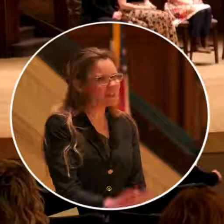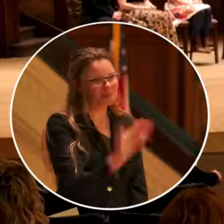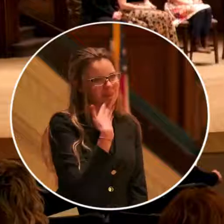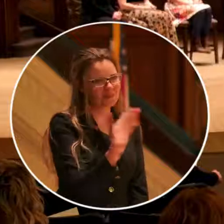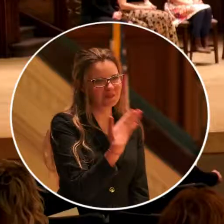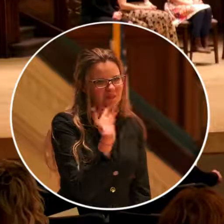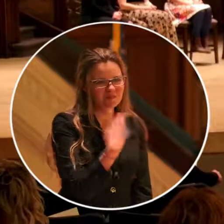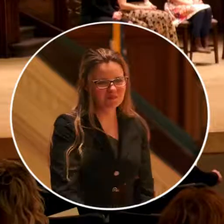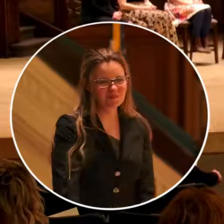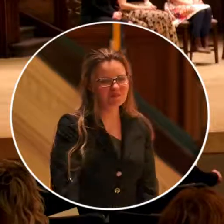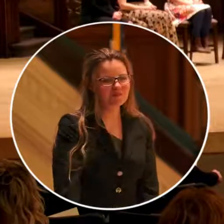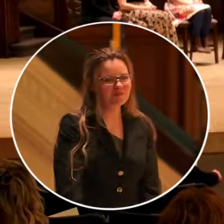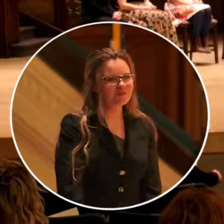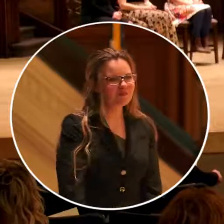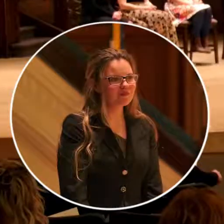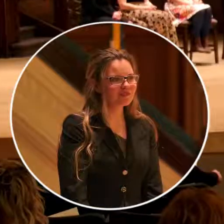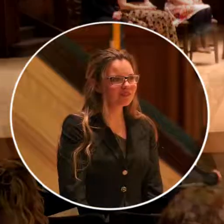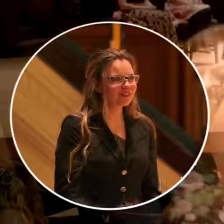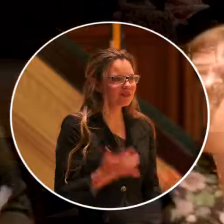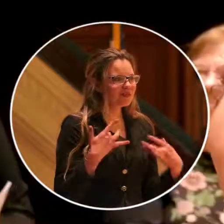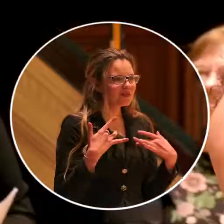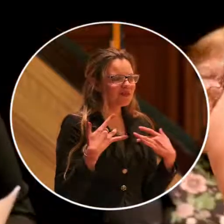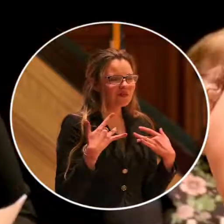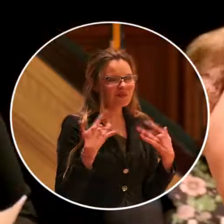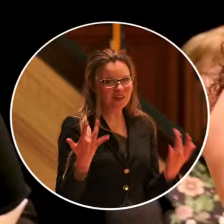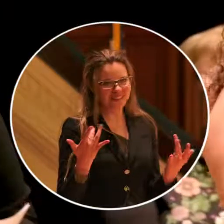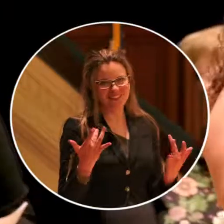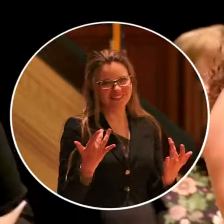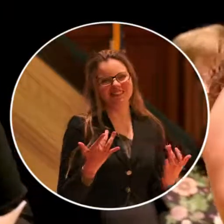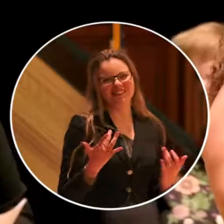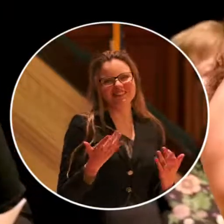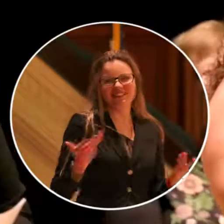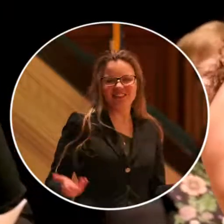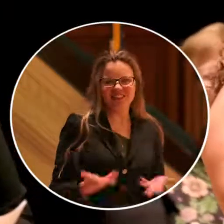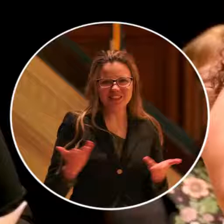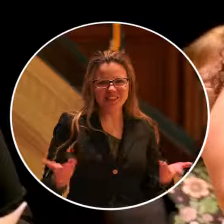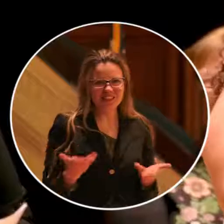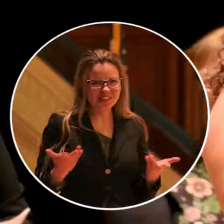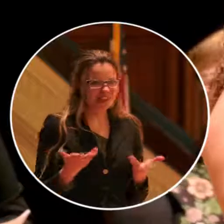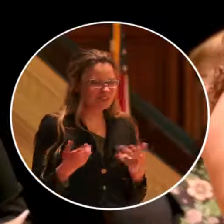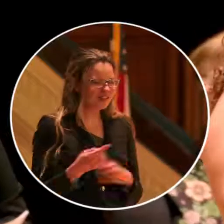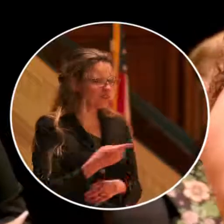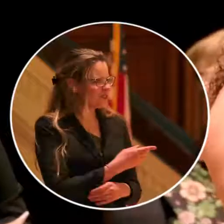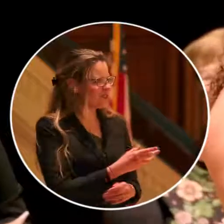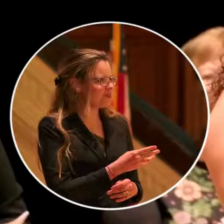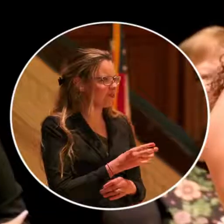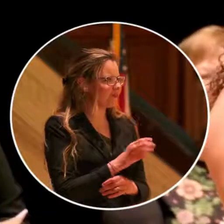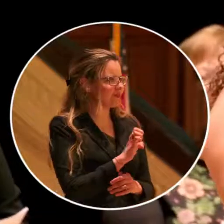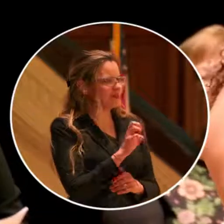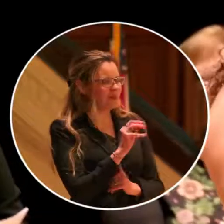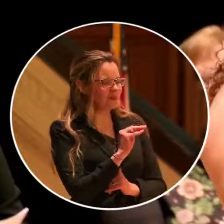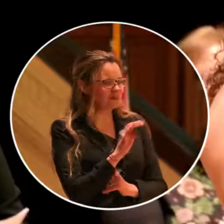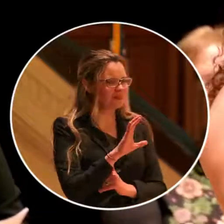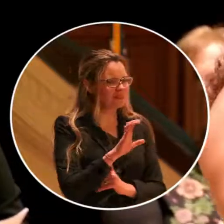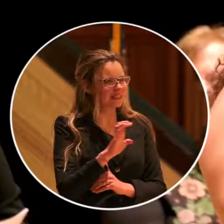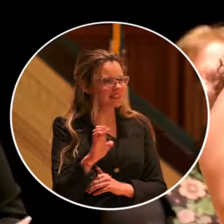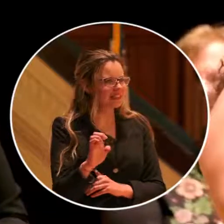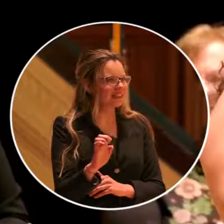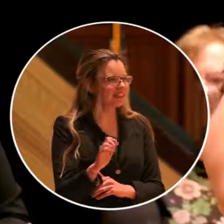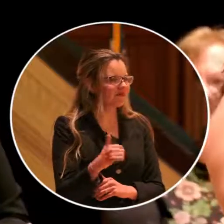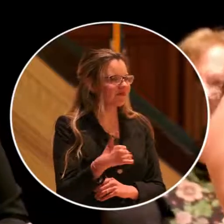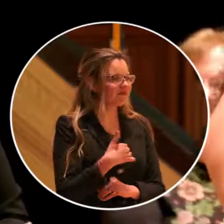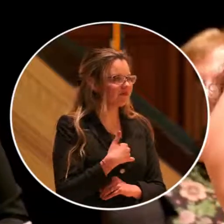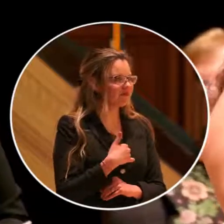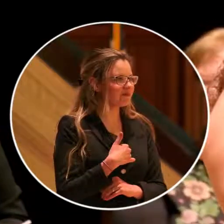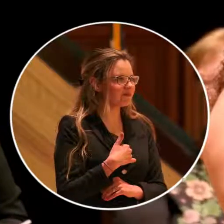Thank you, Andrea. It is thrilling for all of us here to have you as our MC this evening. I'm Erin Waller, and I